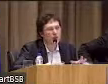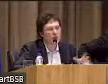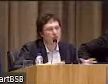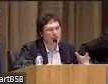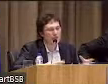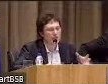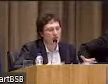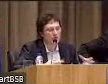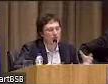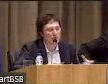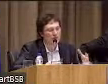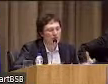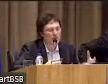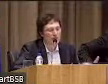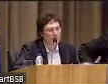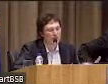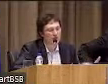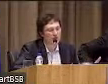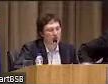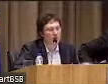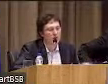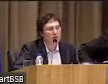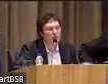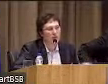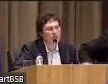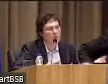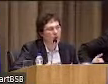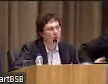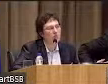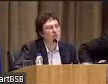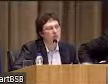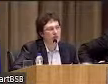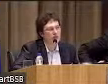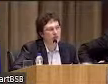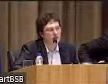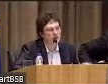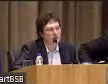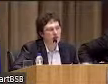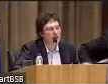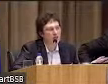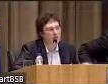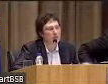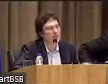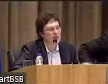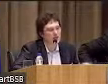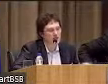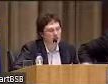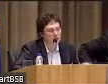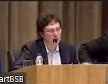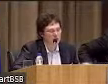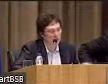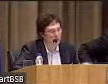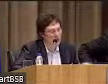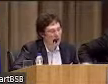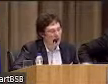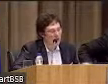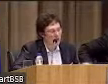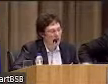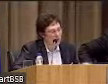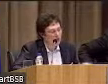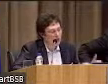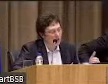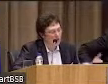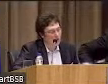got to the biobank. So there are different criteria to include, and this can lead a high